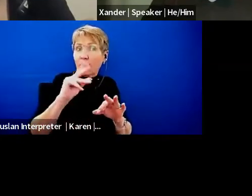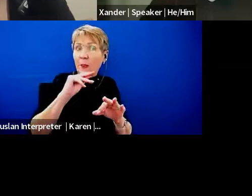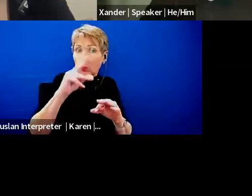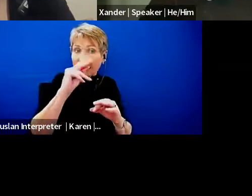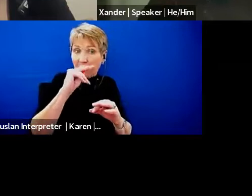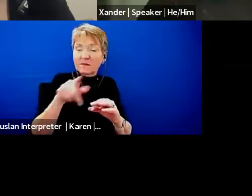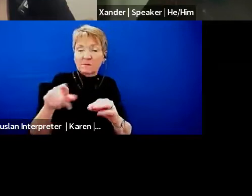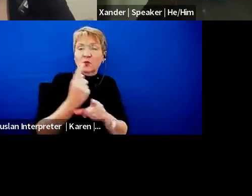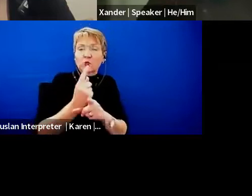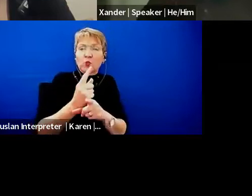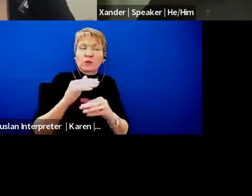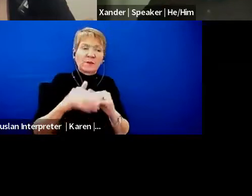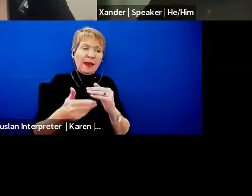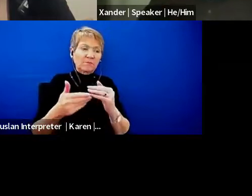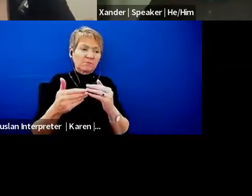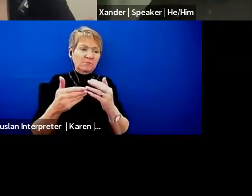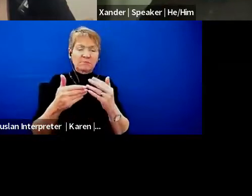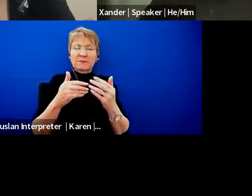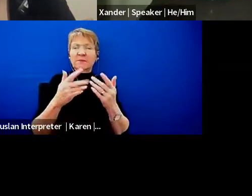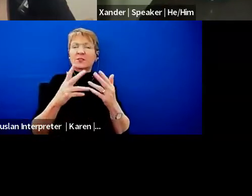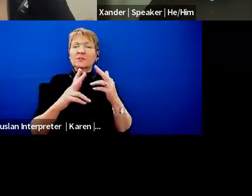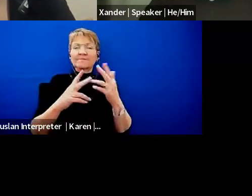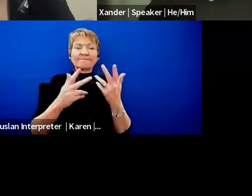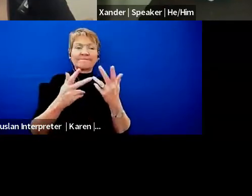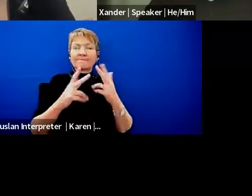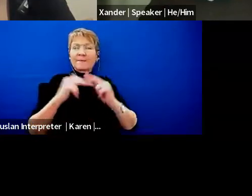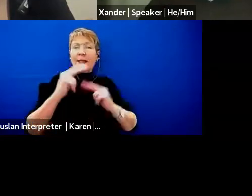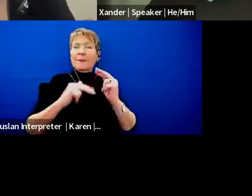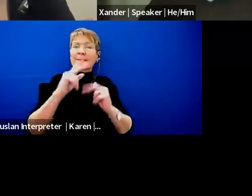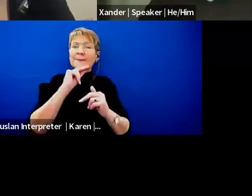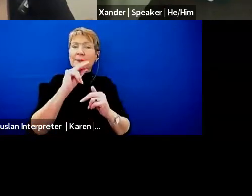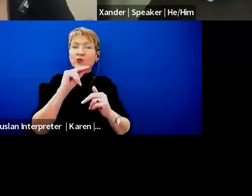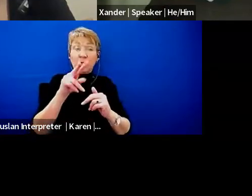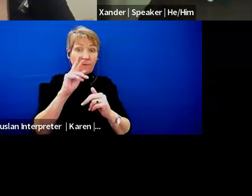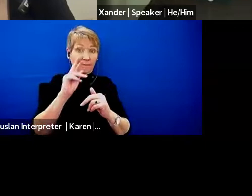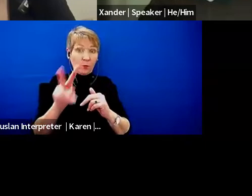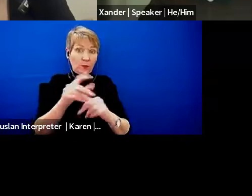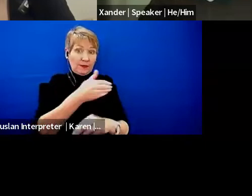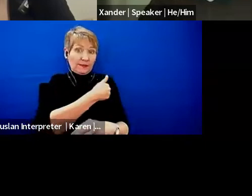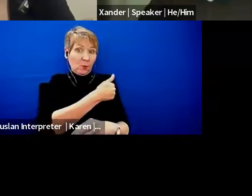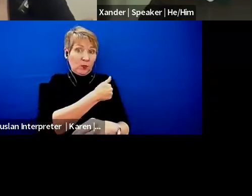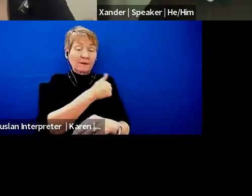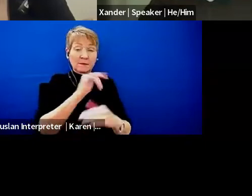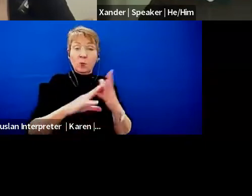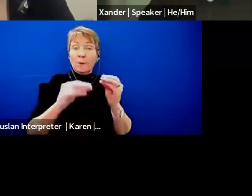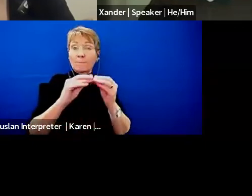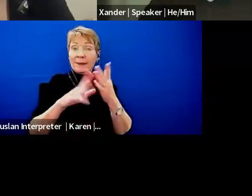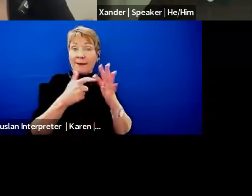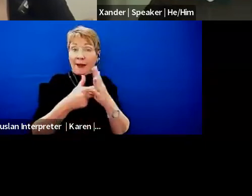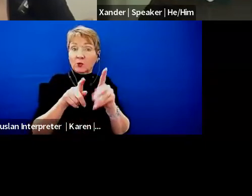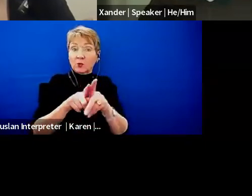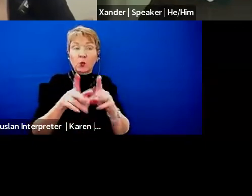talked about the development of speech and things like that. So maybe also have a listen to this morning's webinar as well, because there